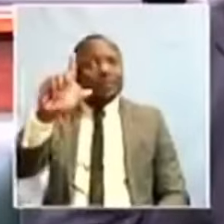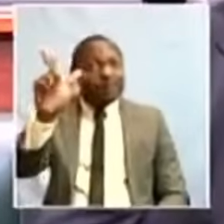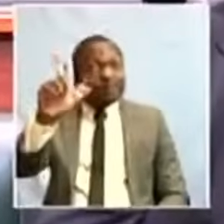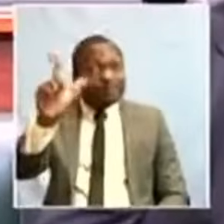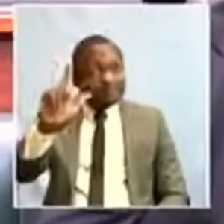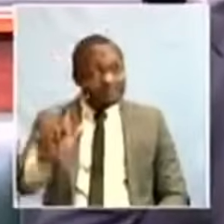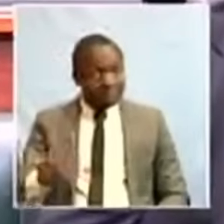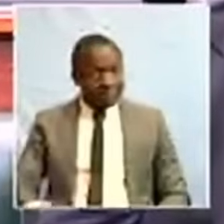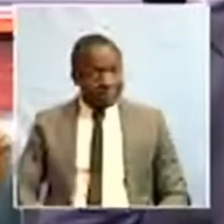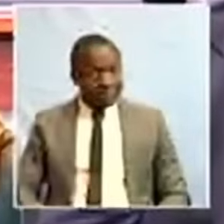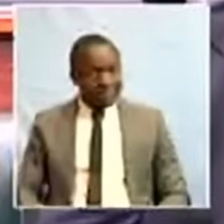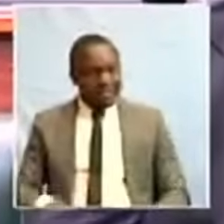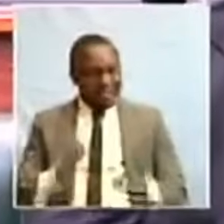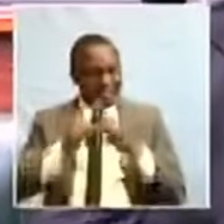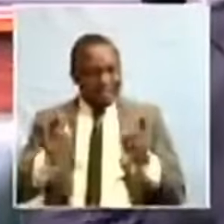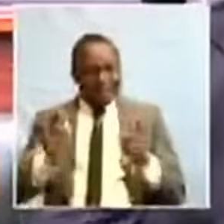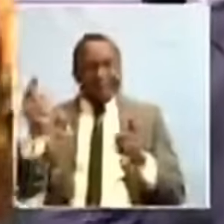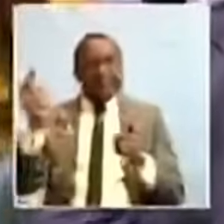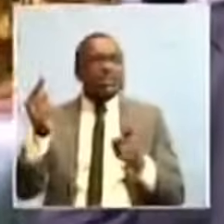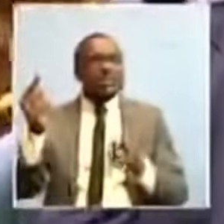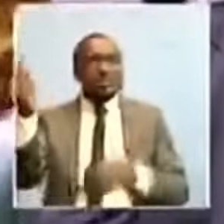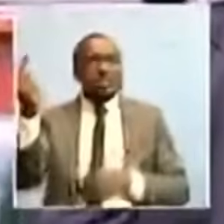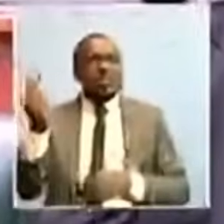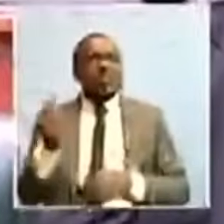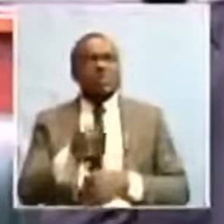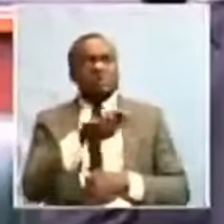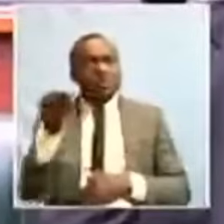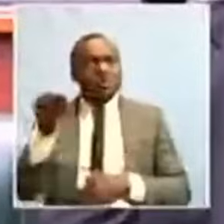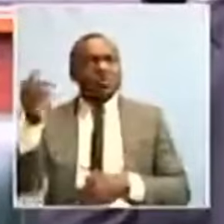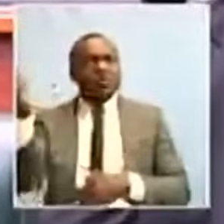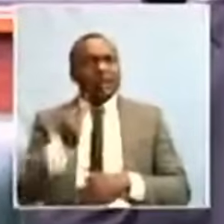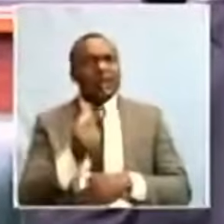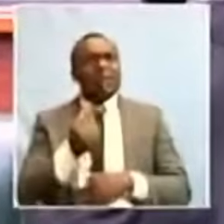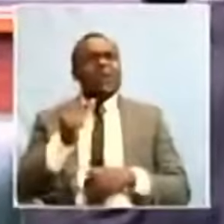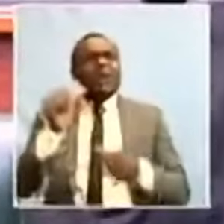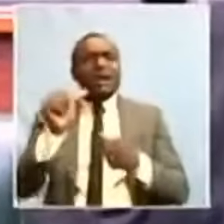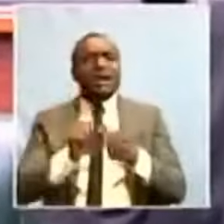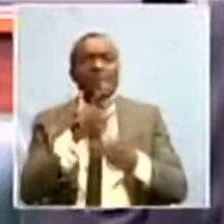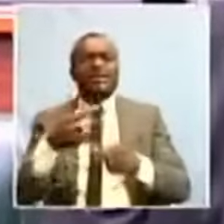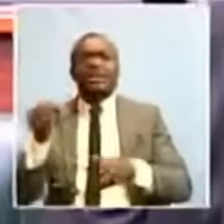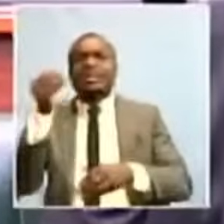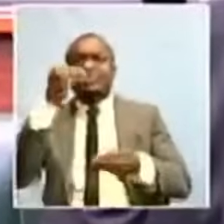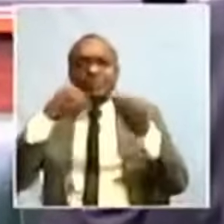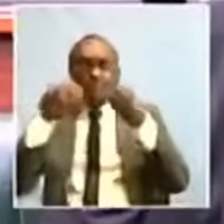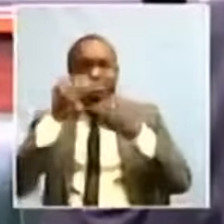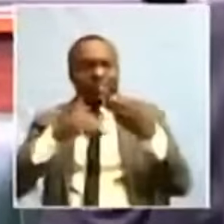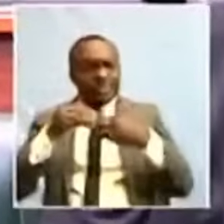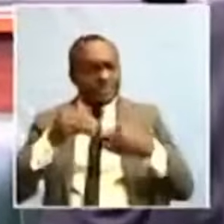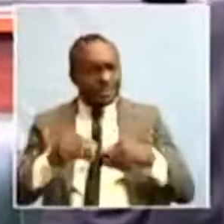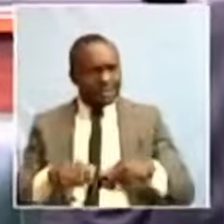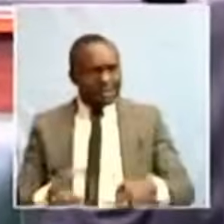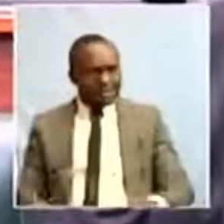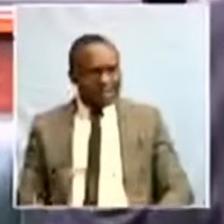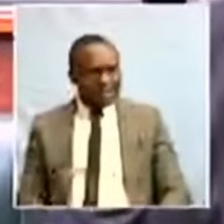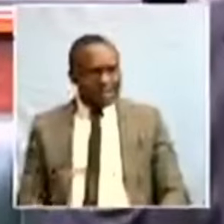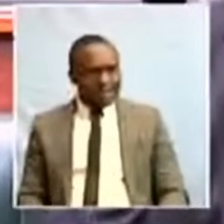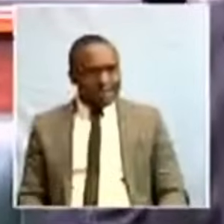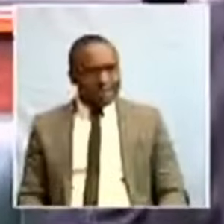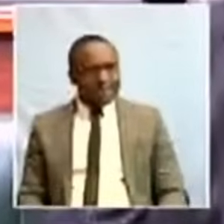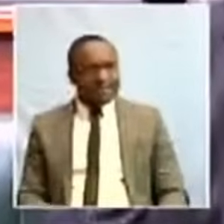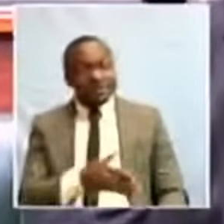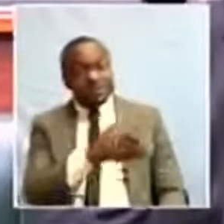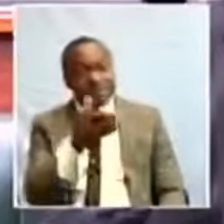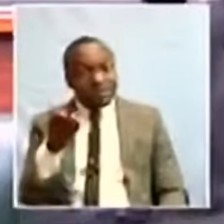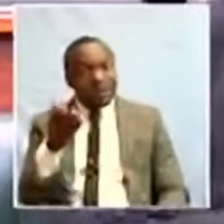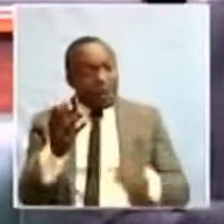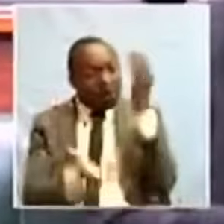MMD. But you come, everything eaten. We go back to dates that we were forgiven and